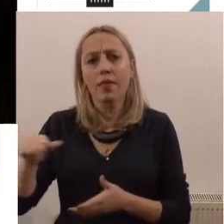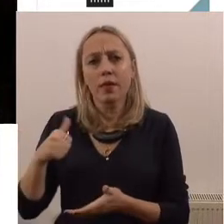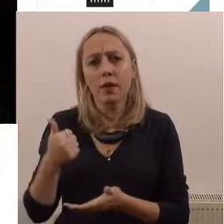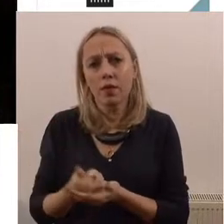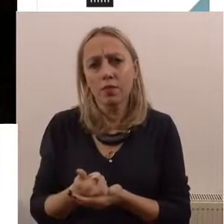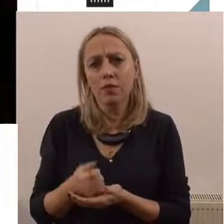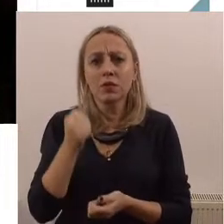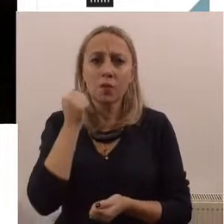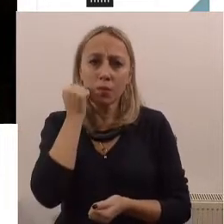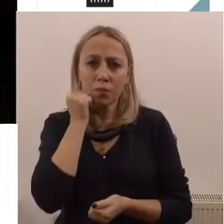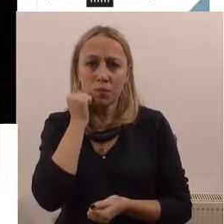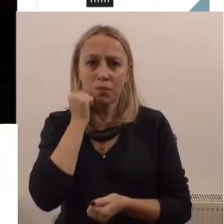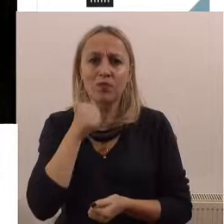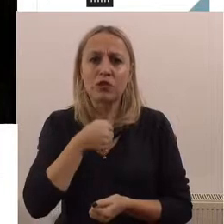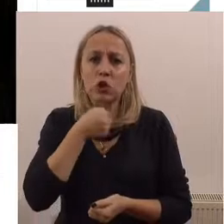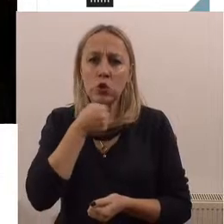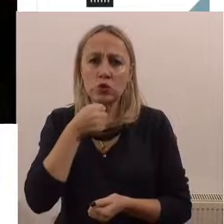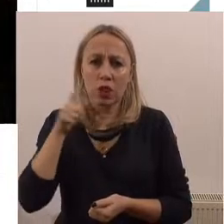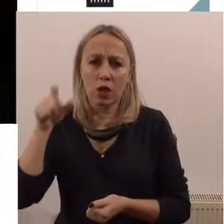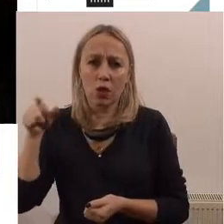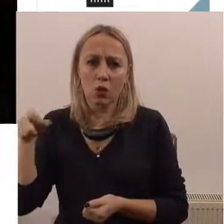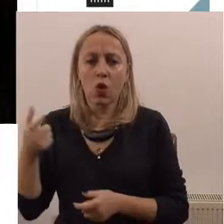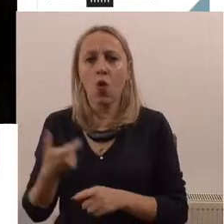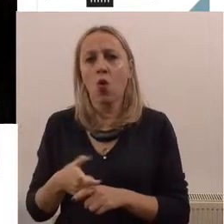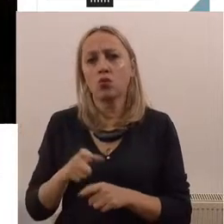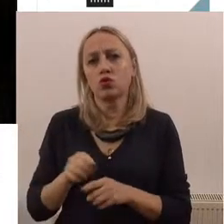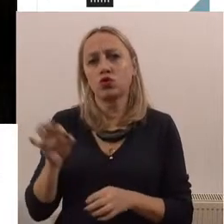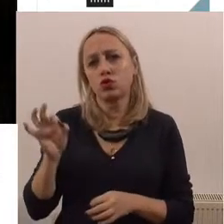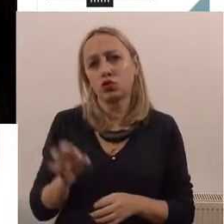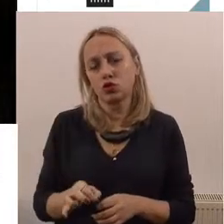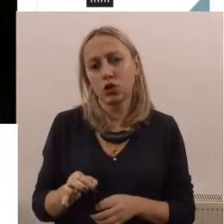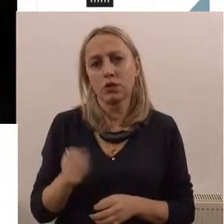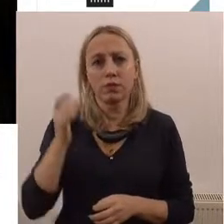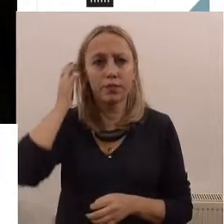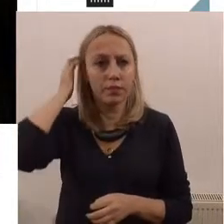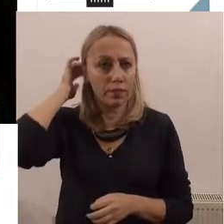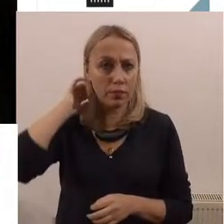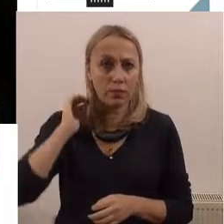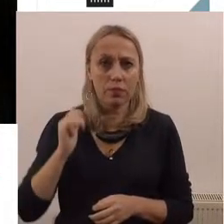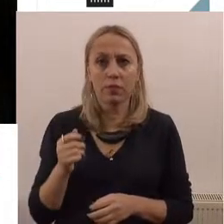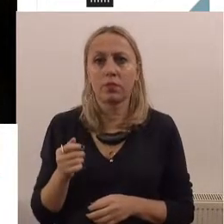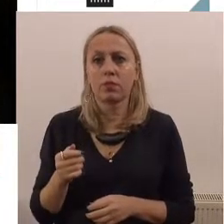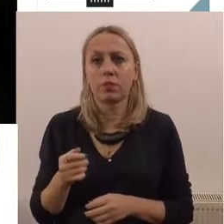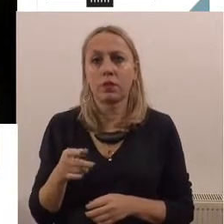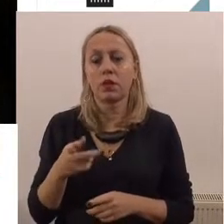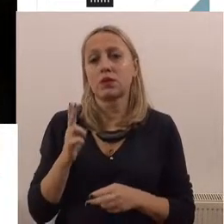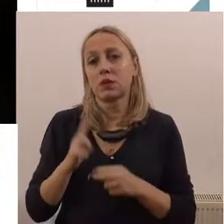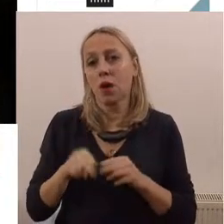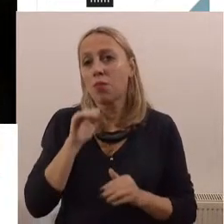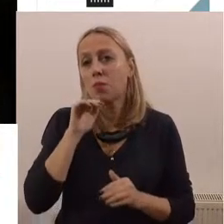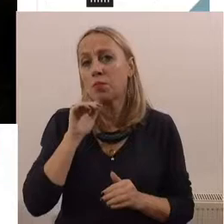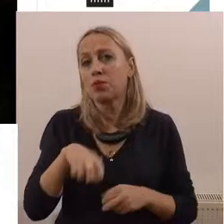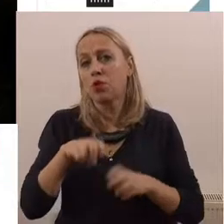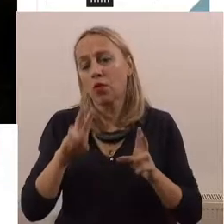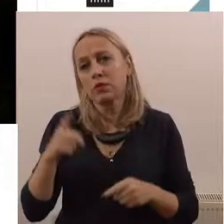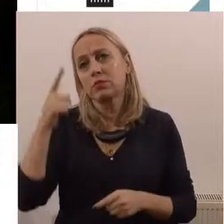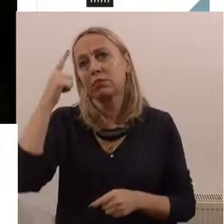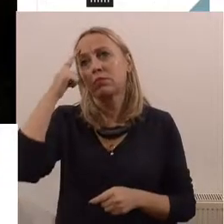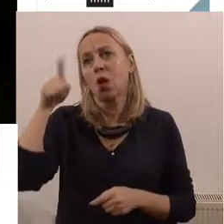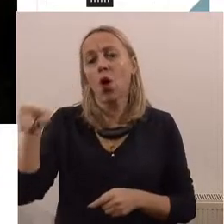normally these are the people who are present in the halls of the museum, the wardens,